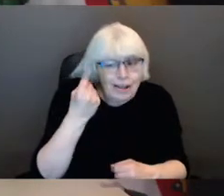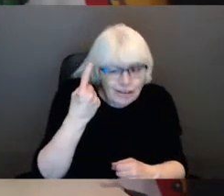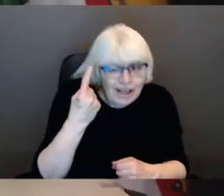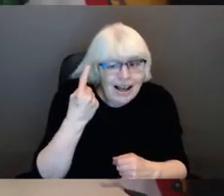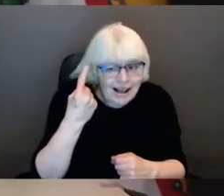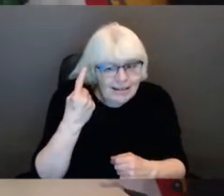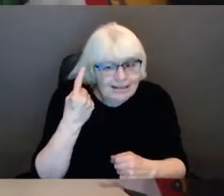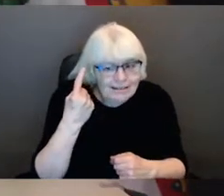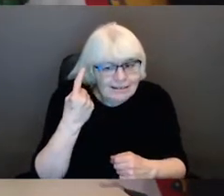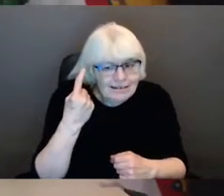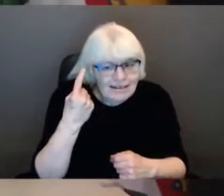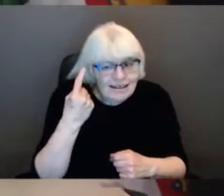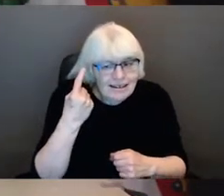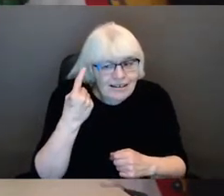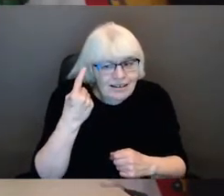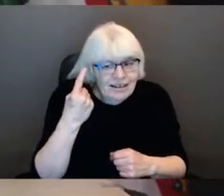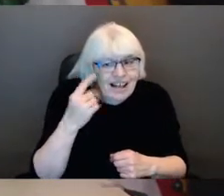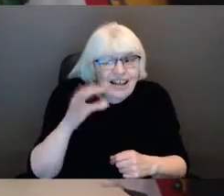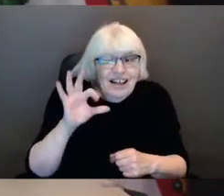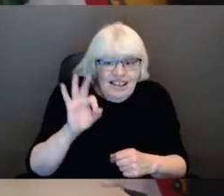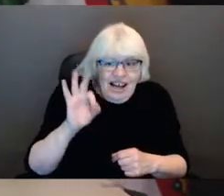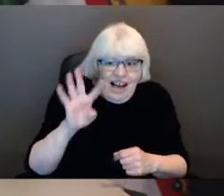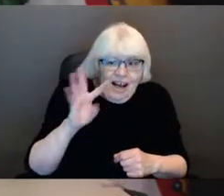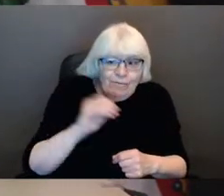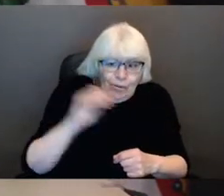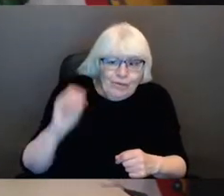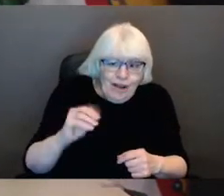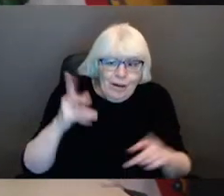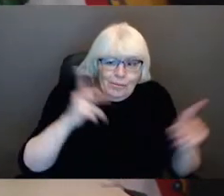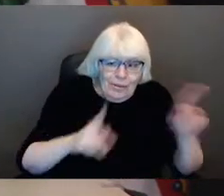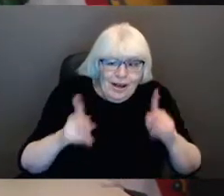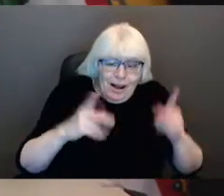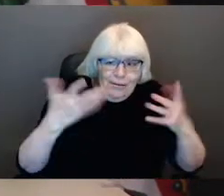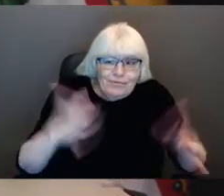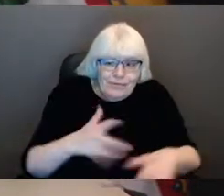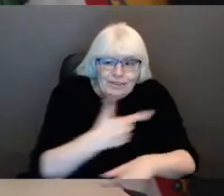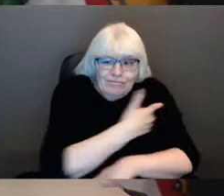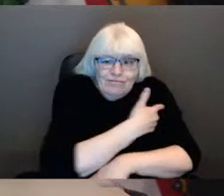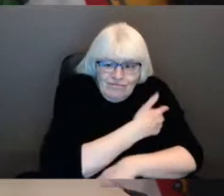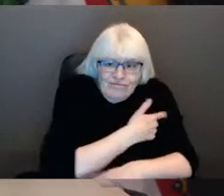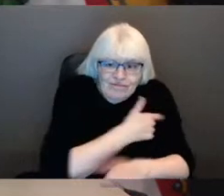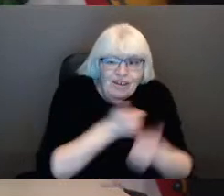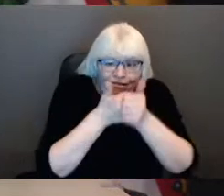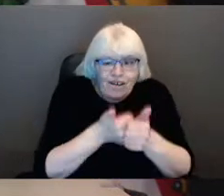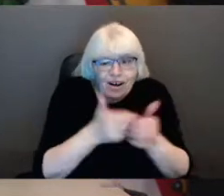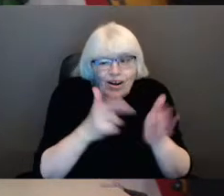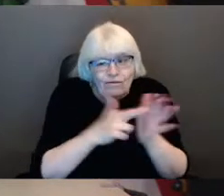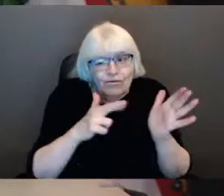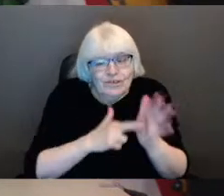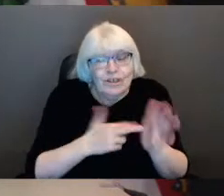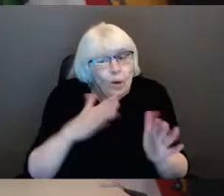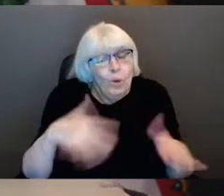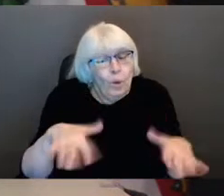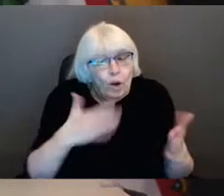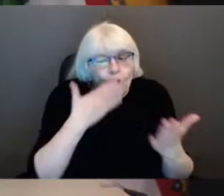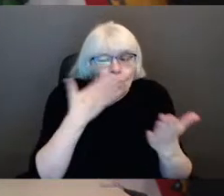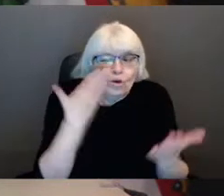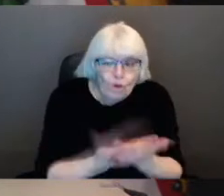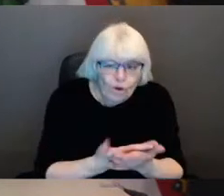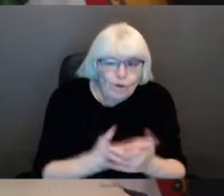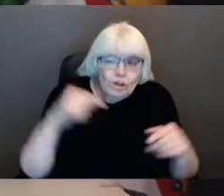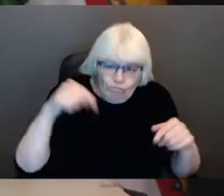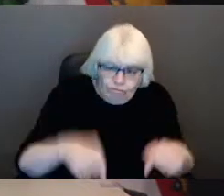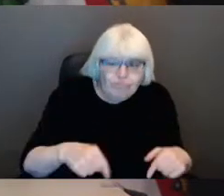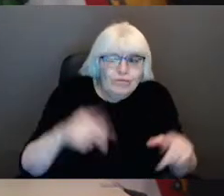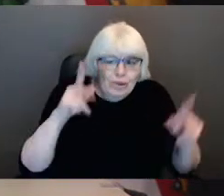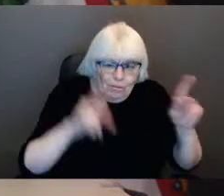of Islanders get vaccinated and follow the rules to the extent we have, I think shows the tremendous uptake we've had here. But, you know, we couldn't